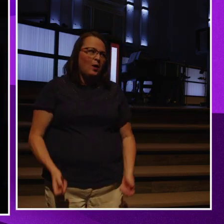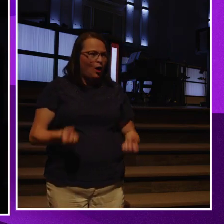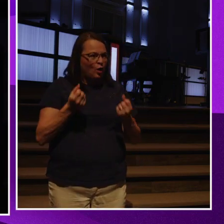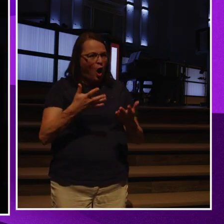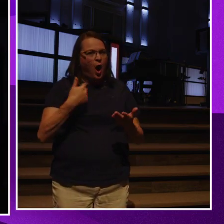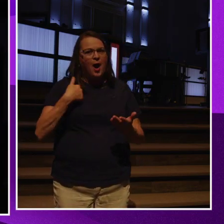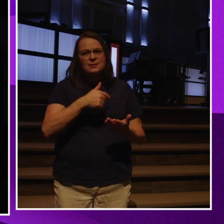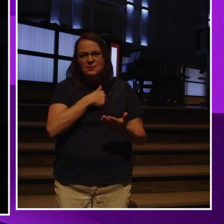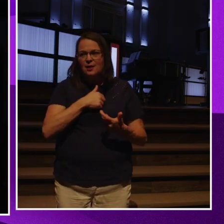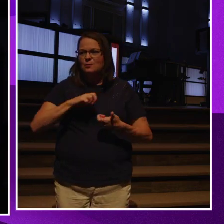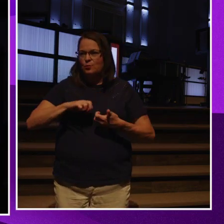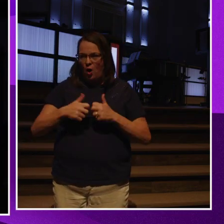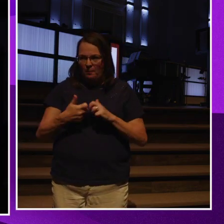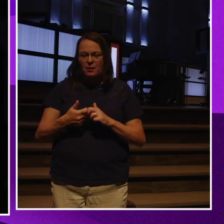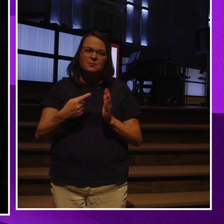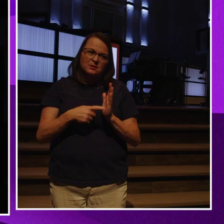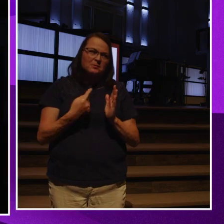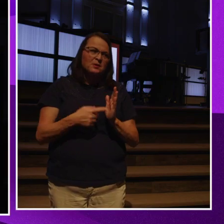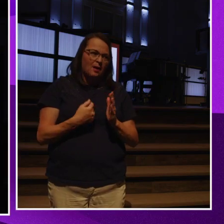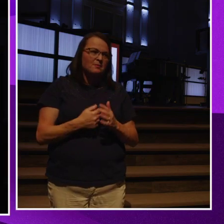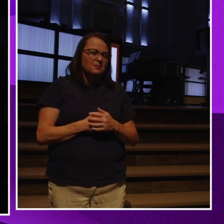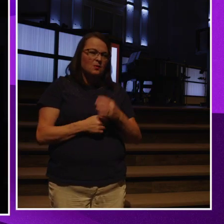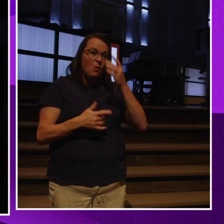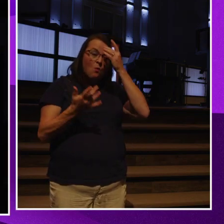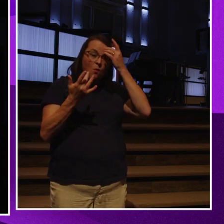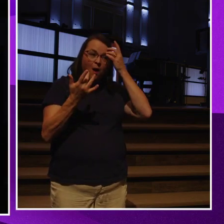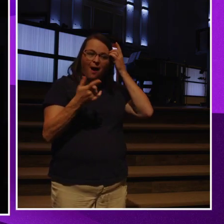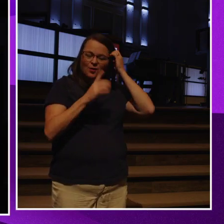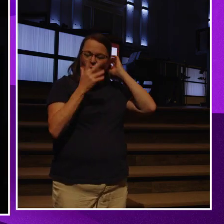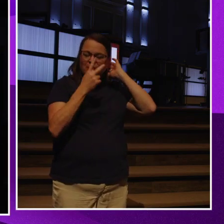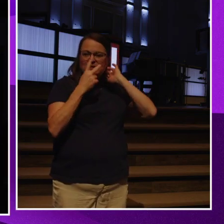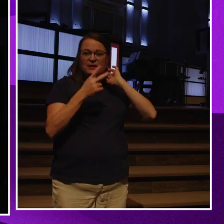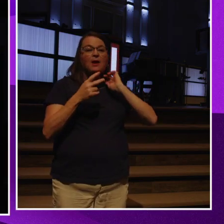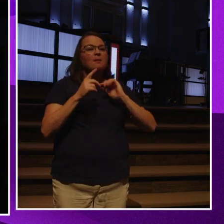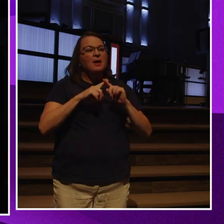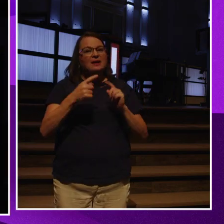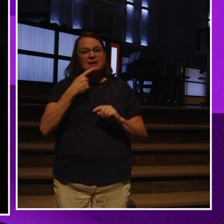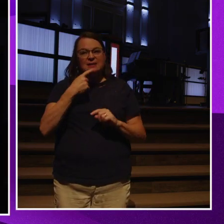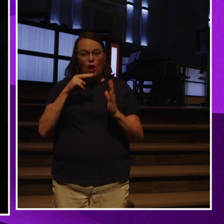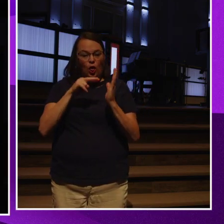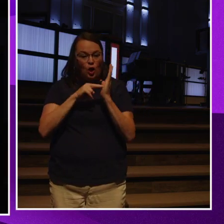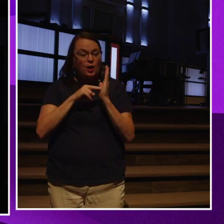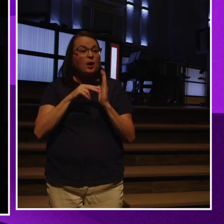time. And you'll see why in just a second. But he says, look,